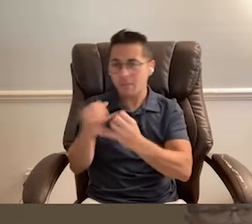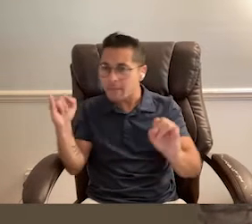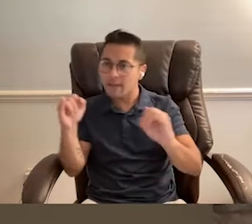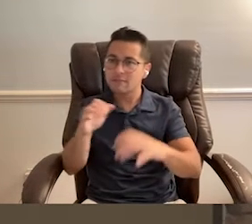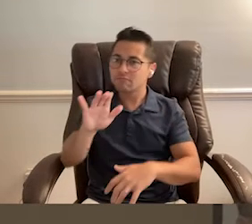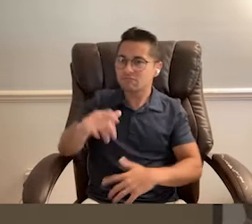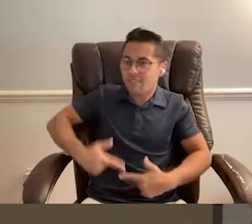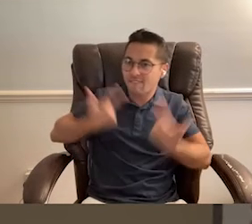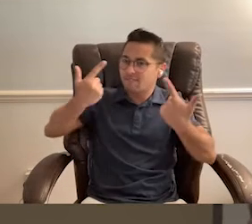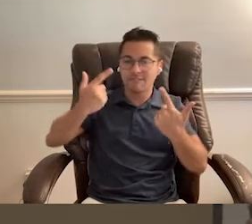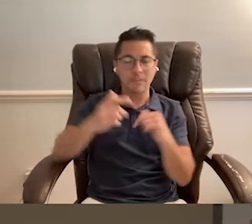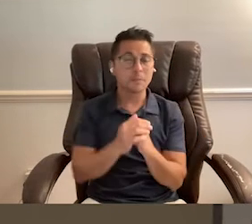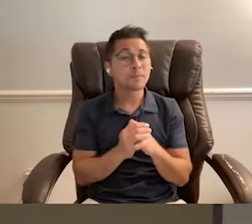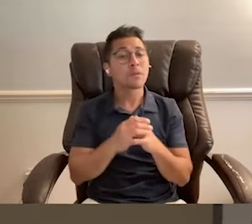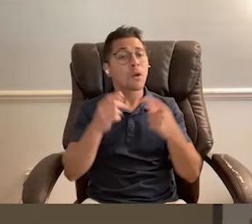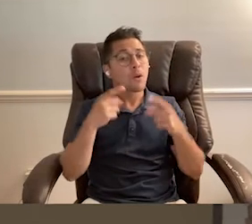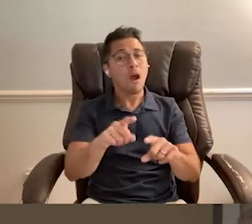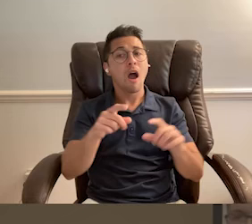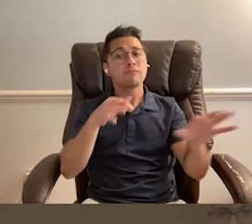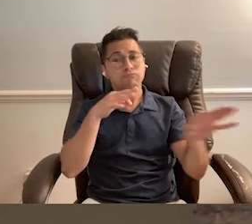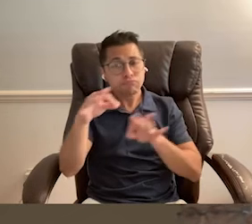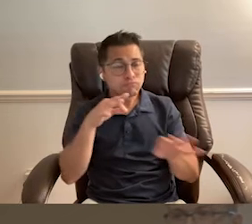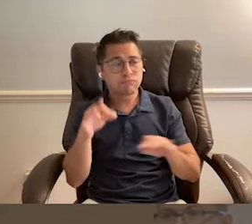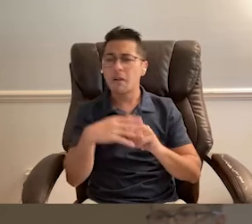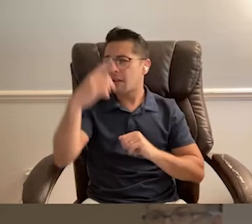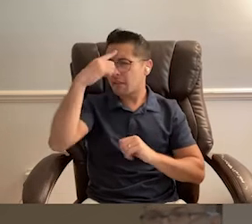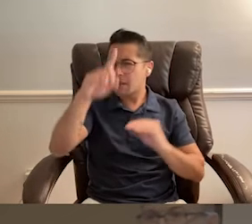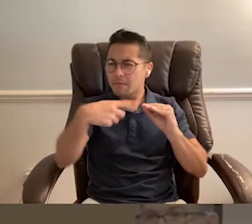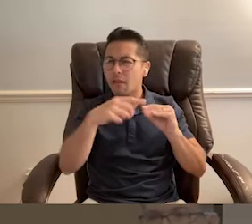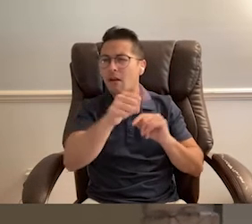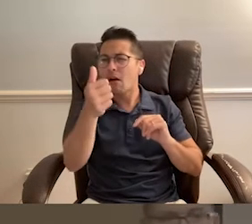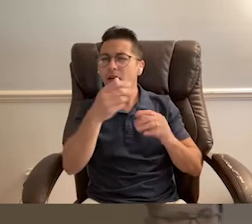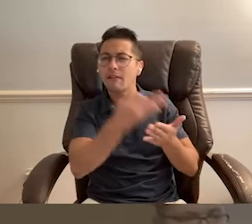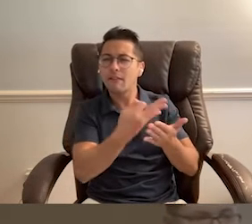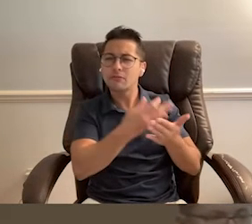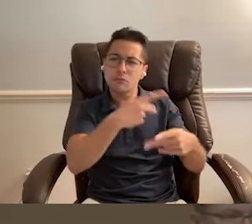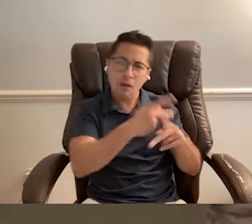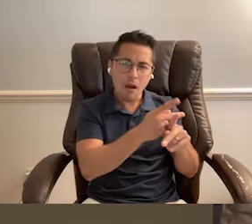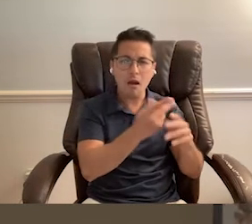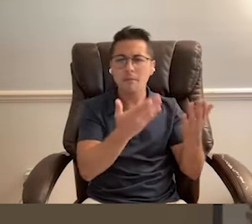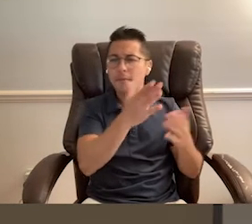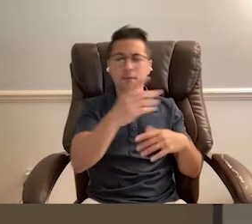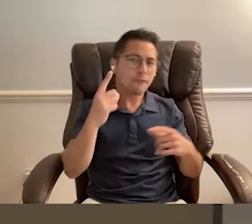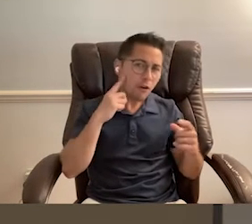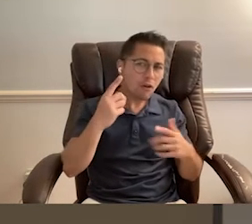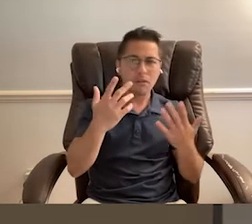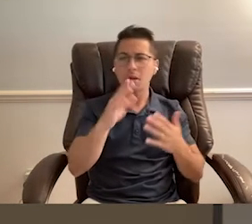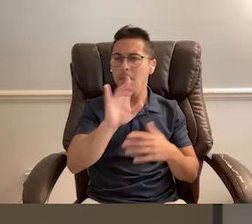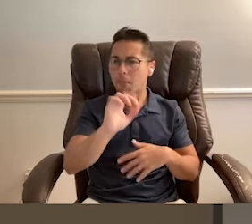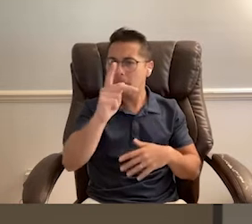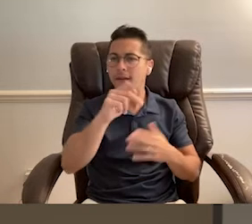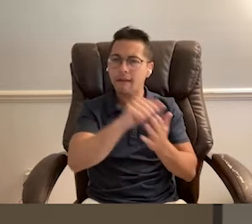we go through this, think of the other financial products you might be familiar with or heard of: a bank account, checking savings account,